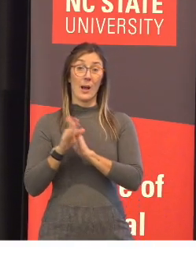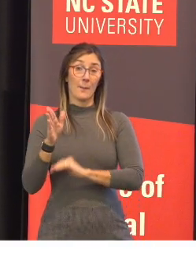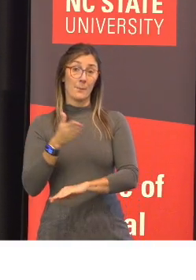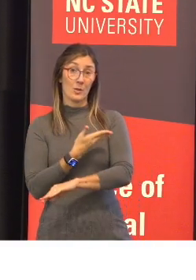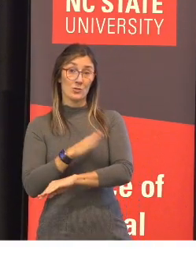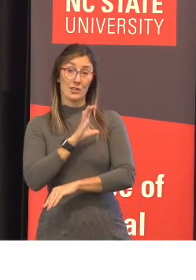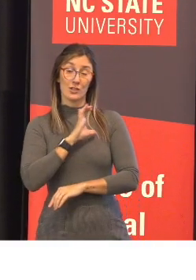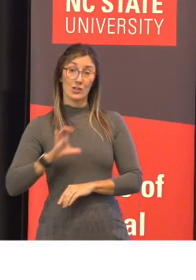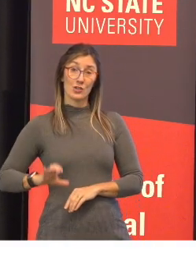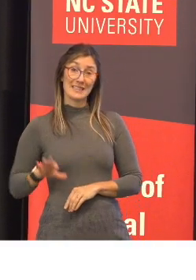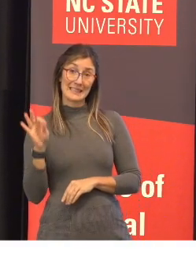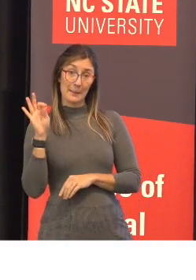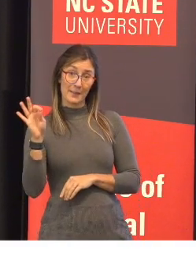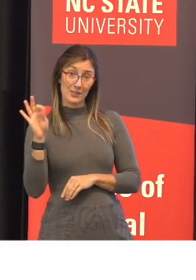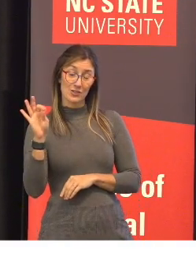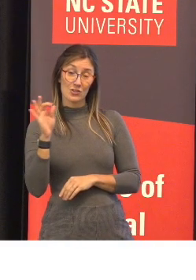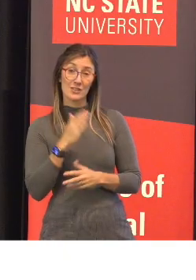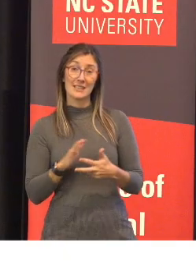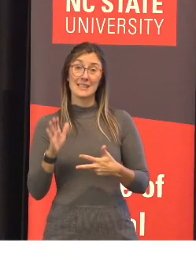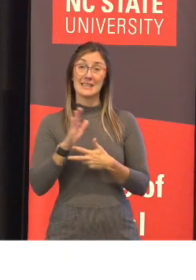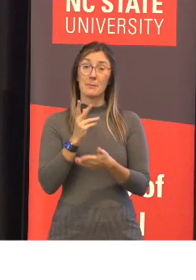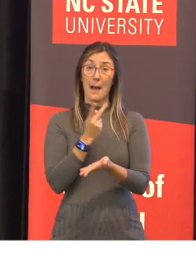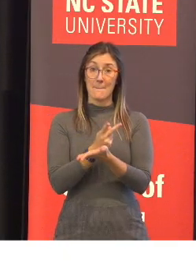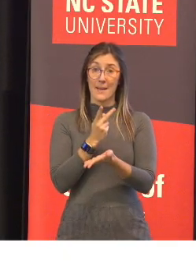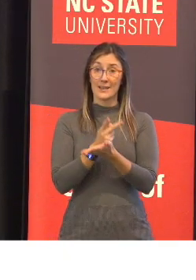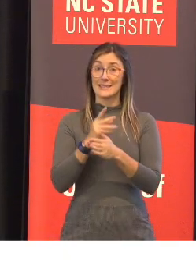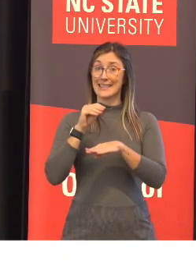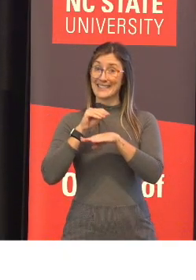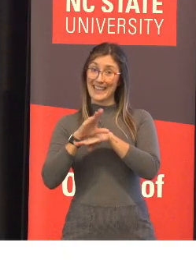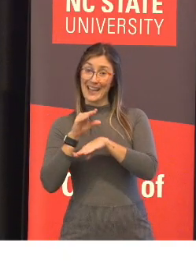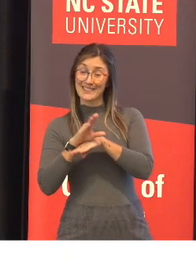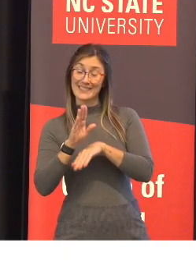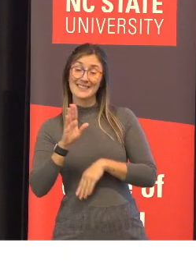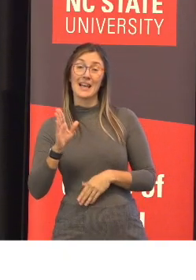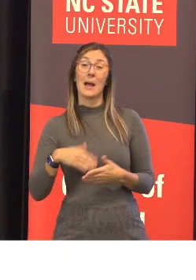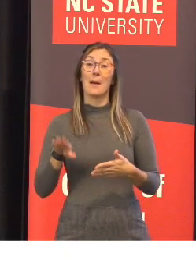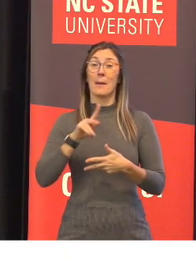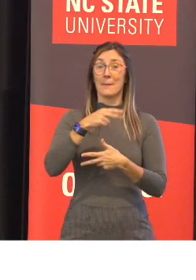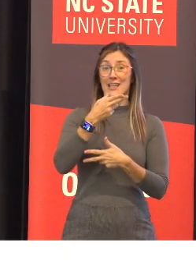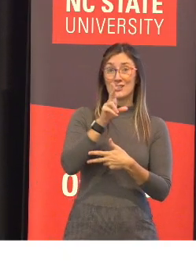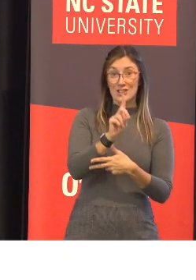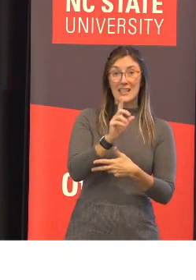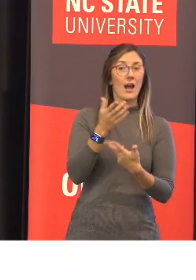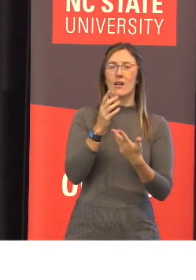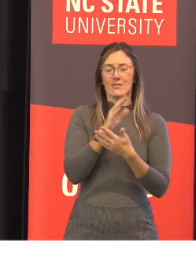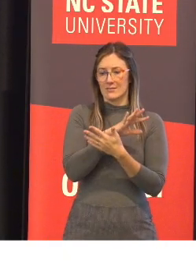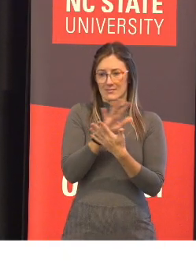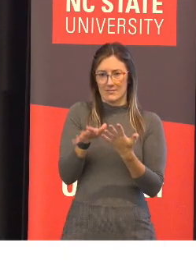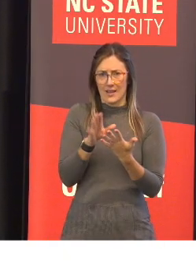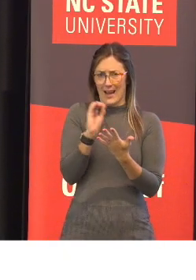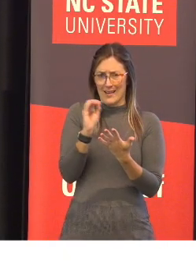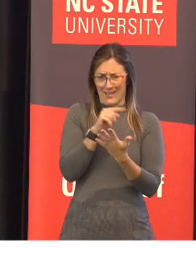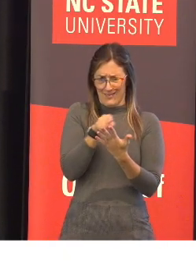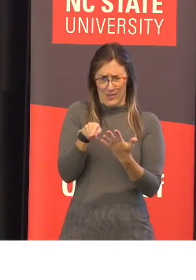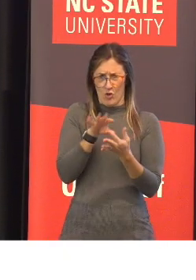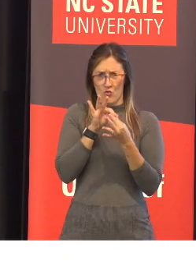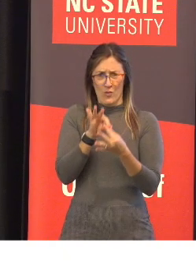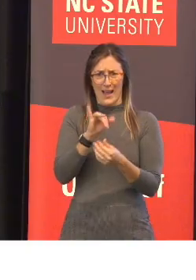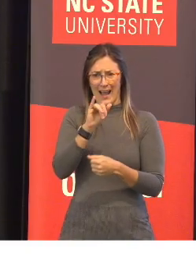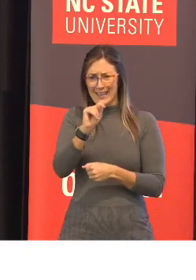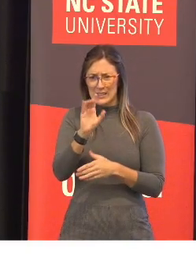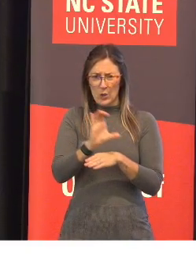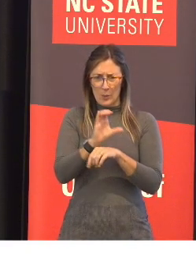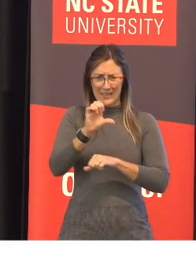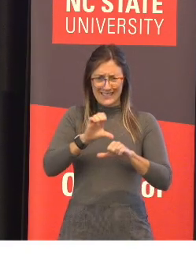counseling and my doctorate is in leadership. None of those are IT, but I do this all the time. So no, you don't, I